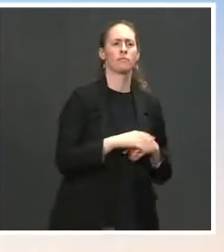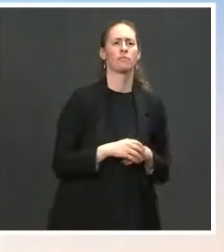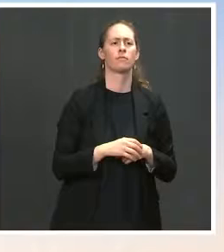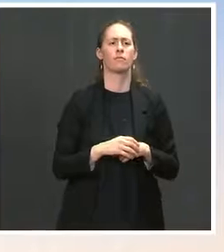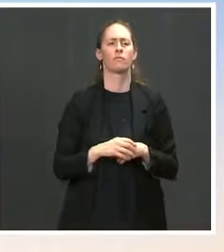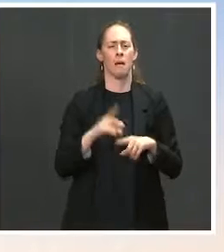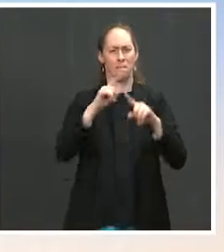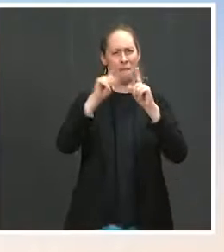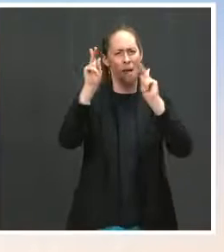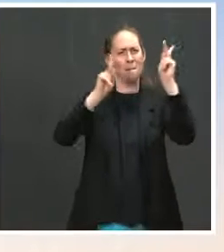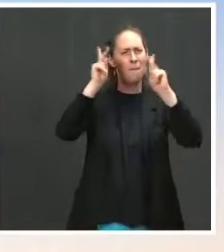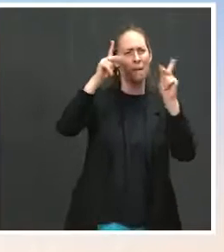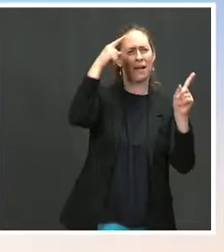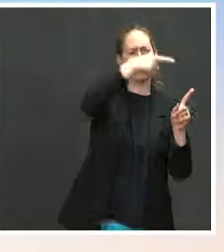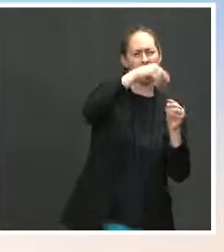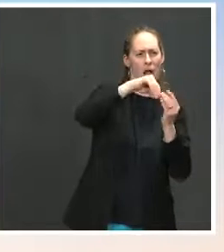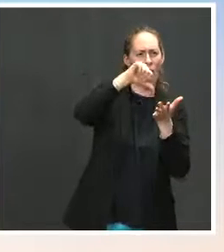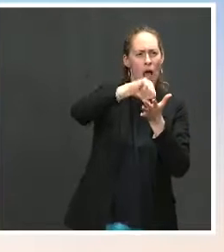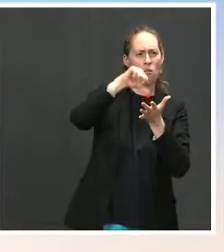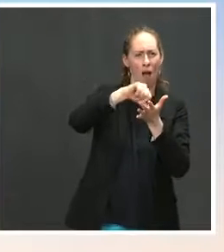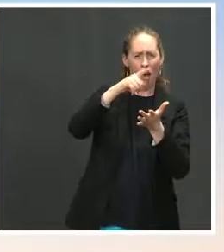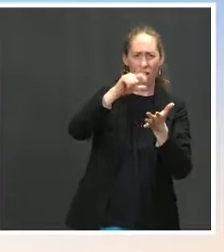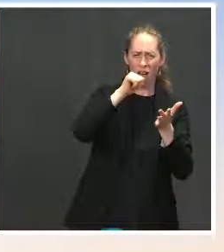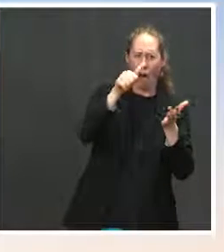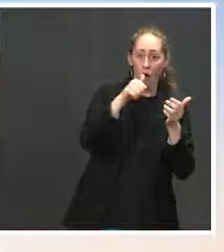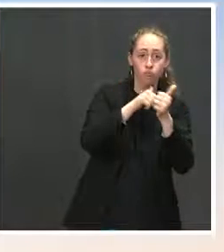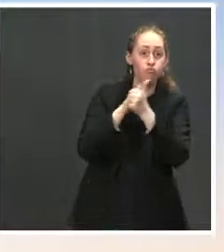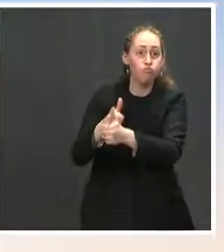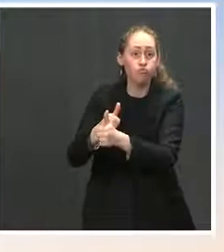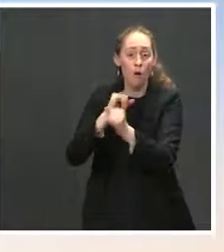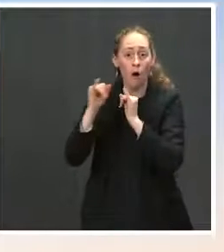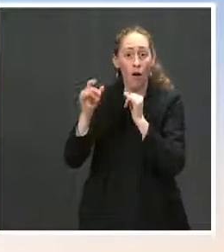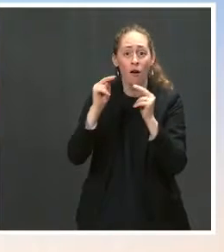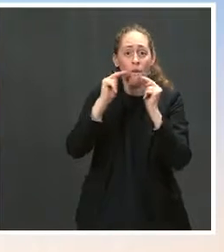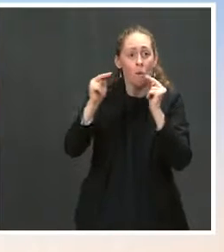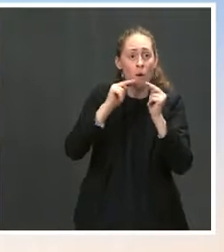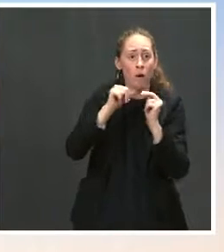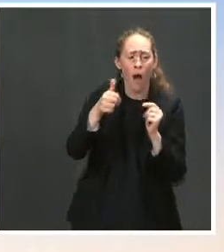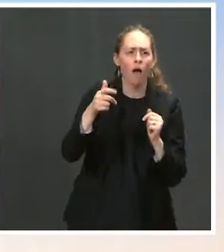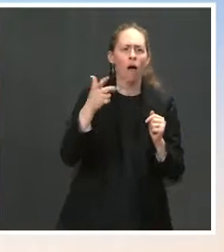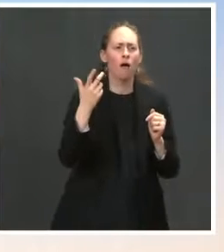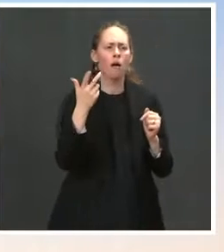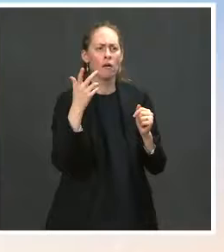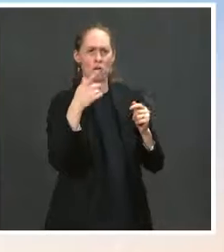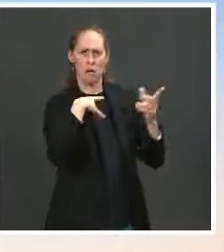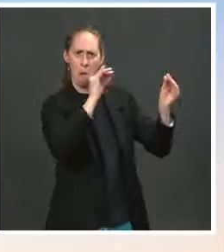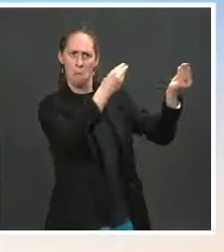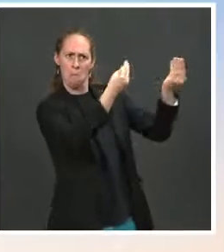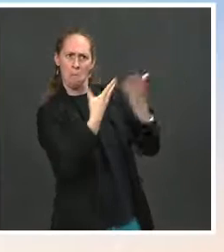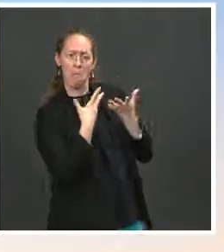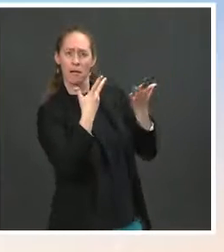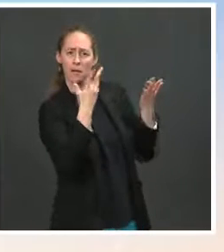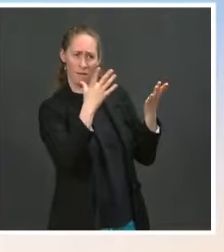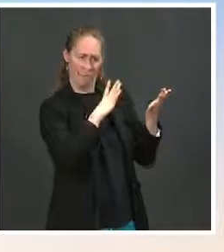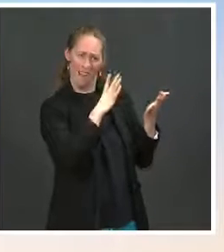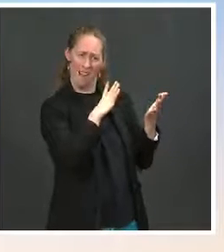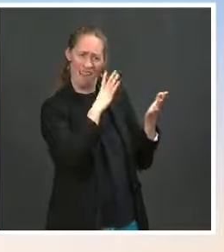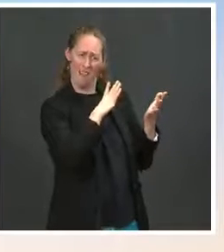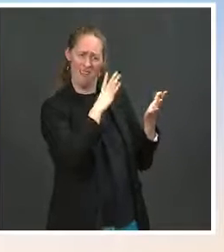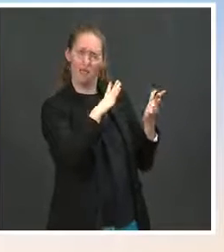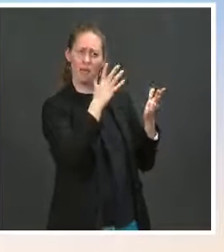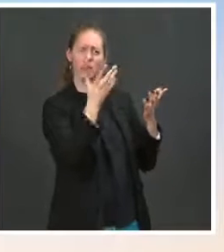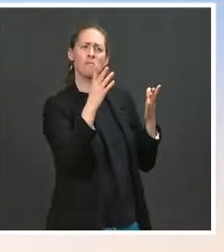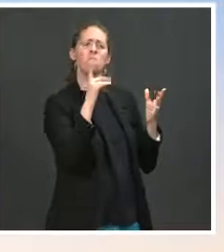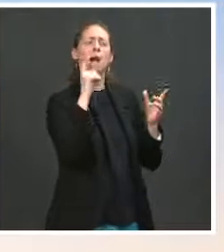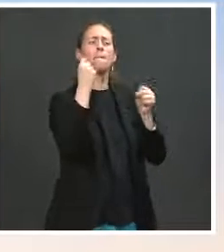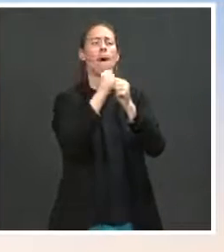those negotiations because of that, or do you think they're moving ahead? We have not been given an indication that they don't plan to attend, or I should say, let me make it more